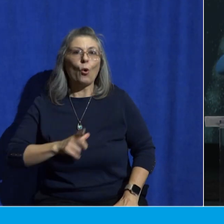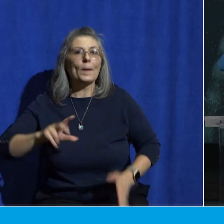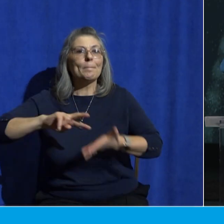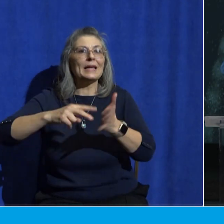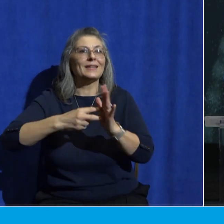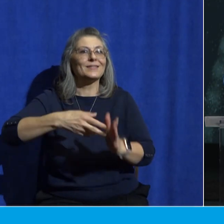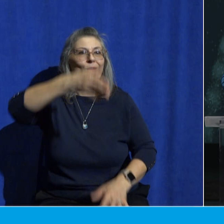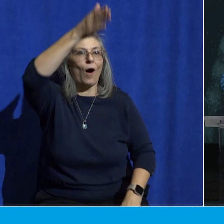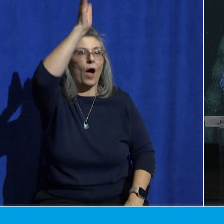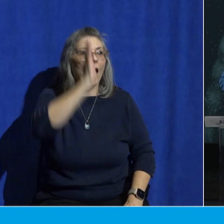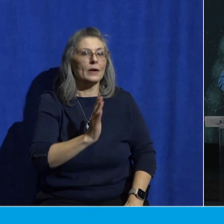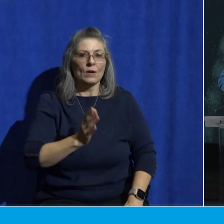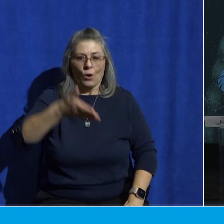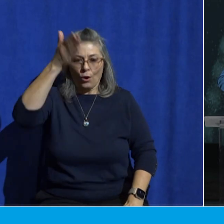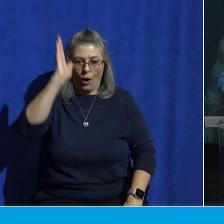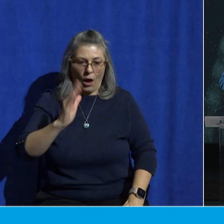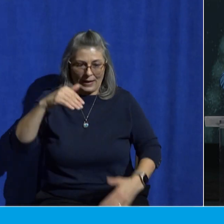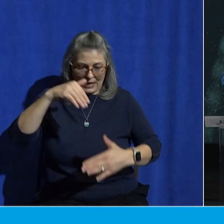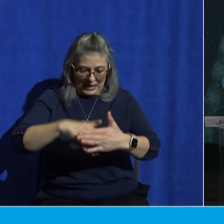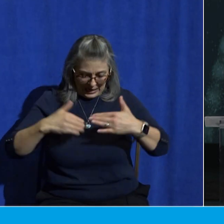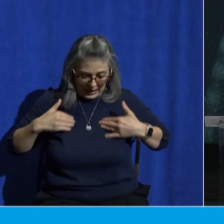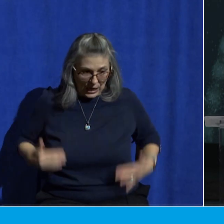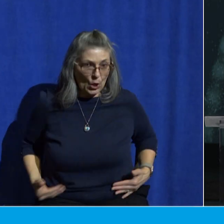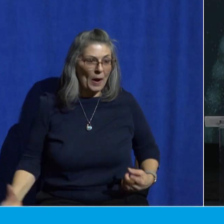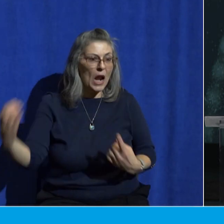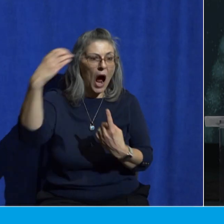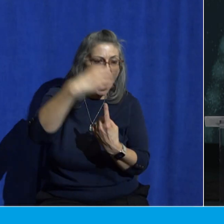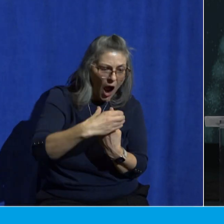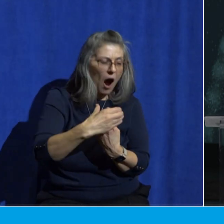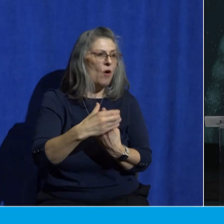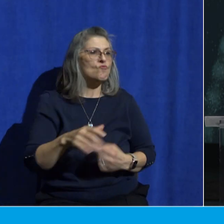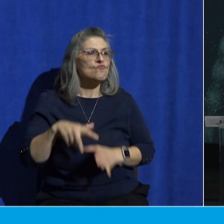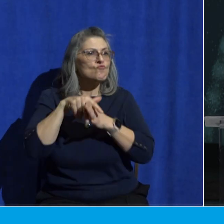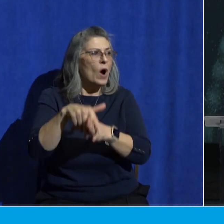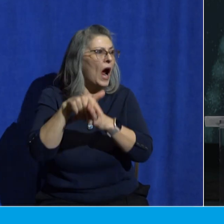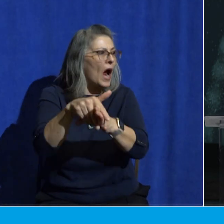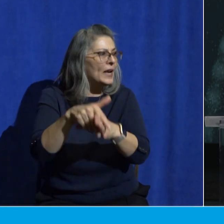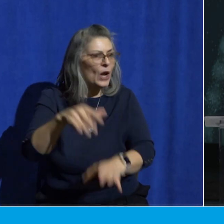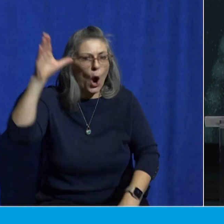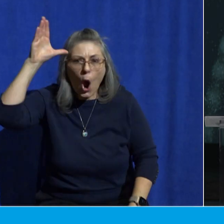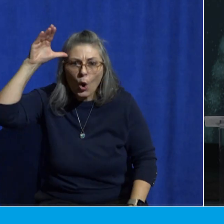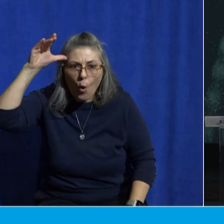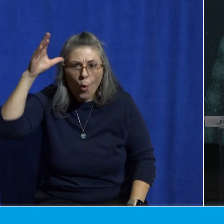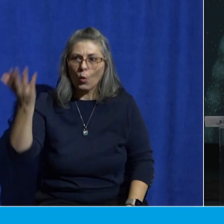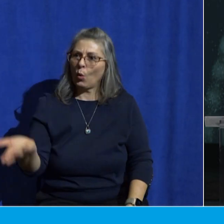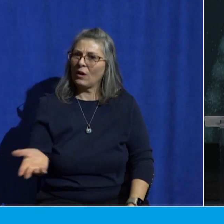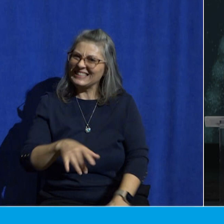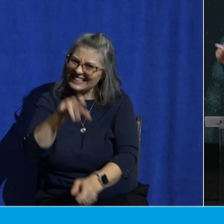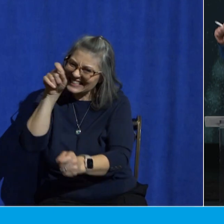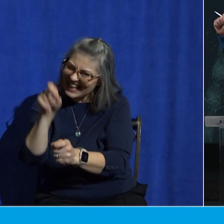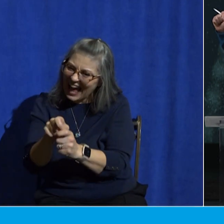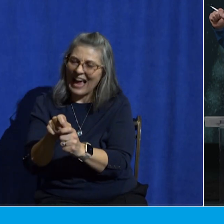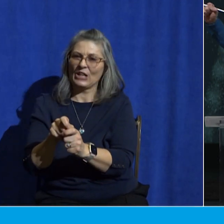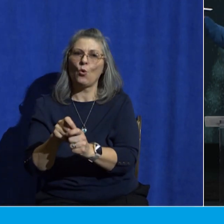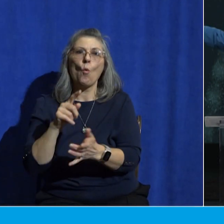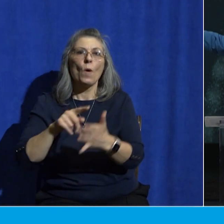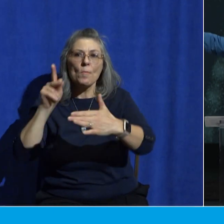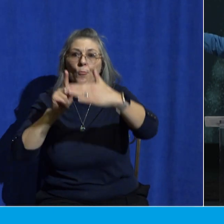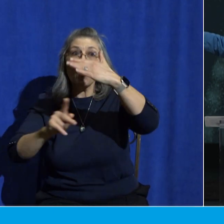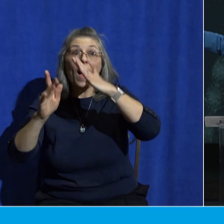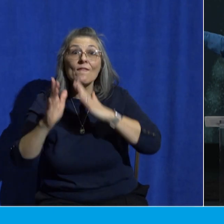God in the flesh, riding on a colt? Well, that's exactly what the